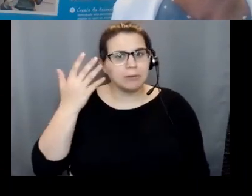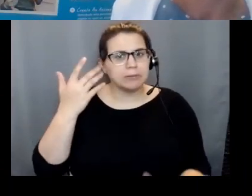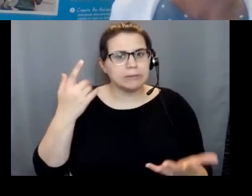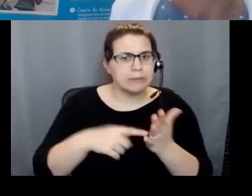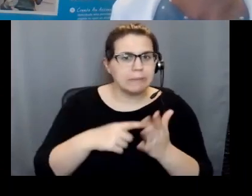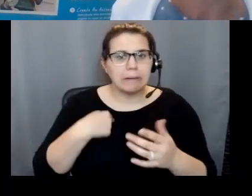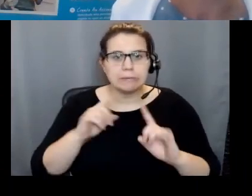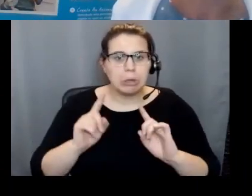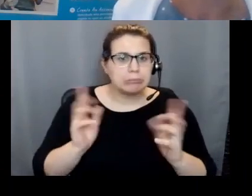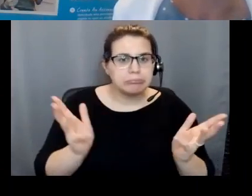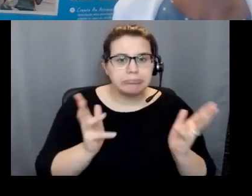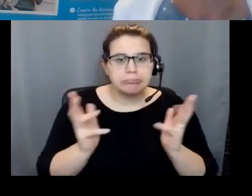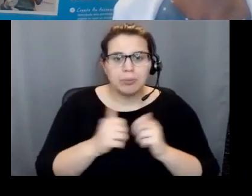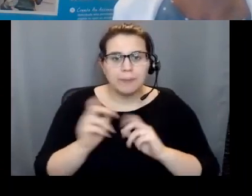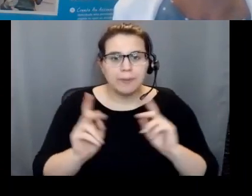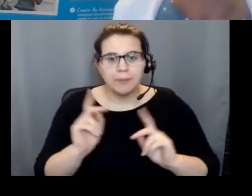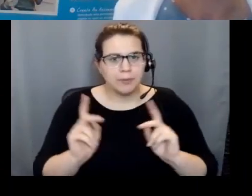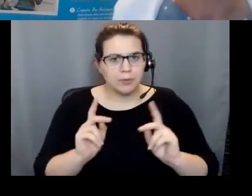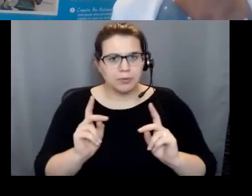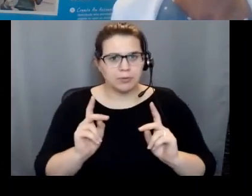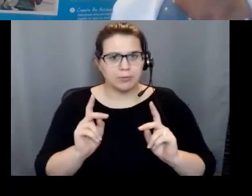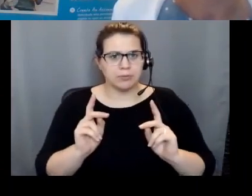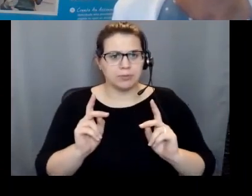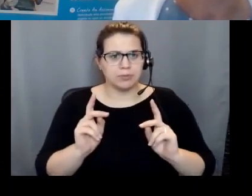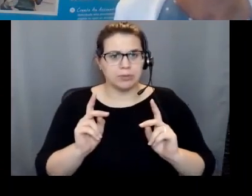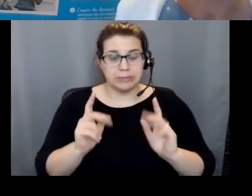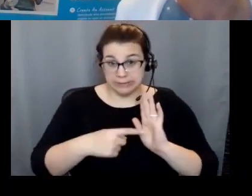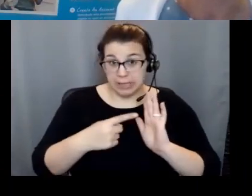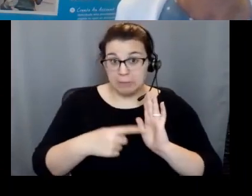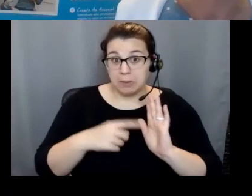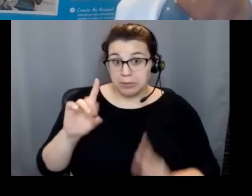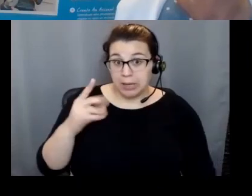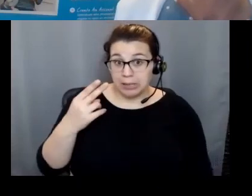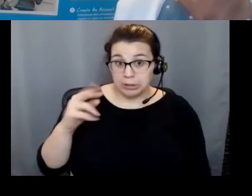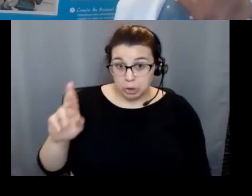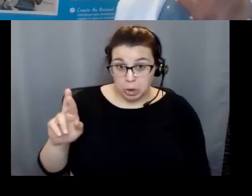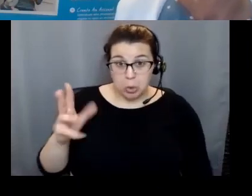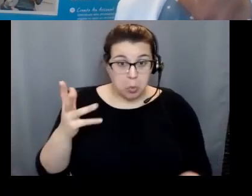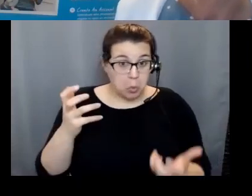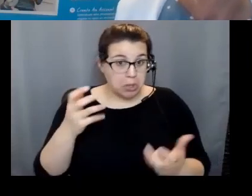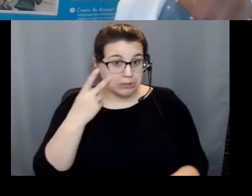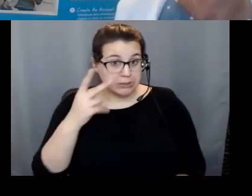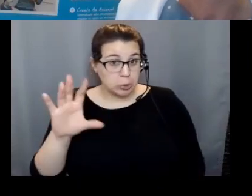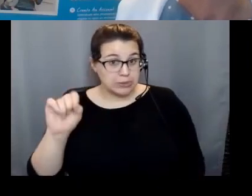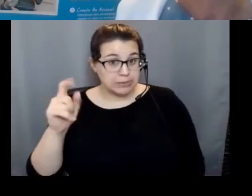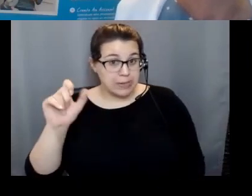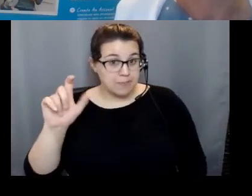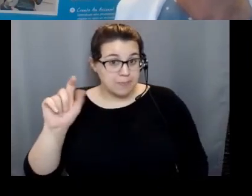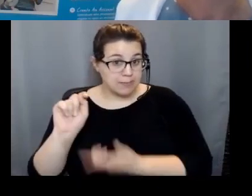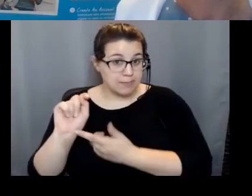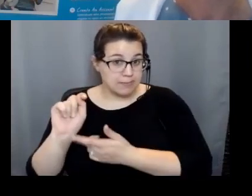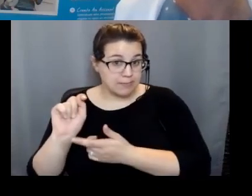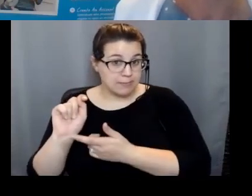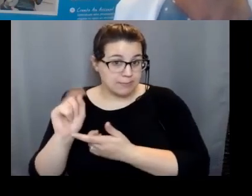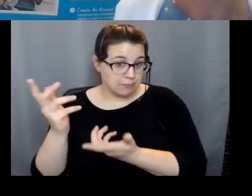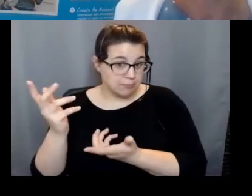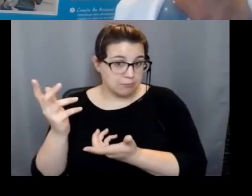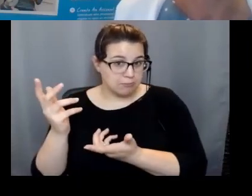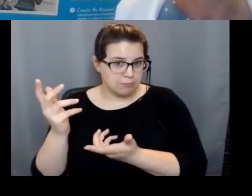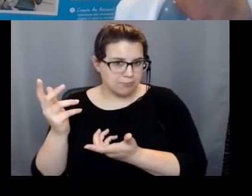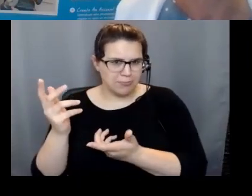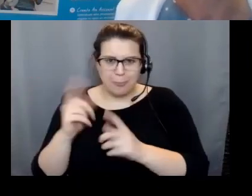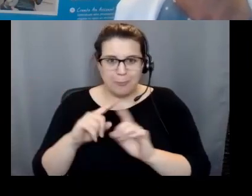Social Security or even DHHR may request to see a statement. And again, they're not going